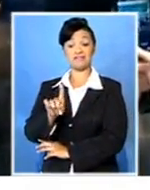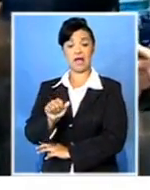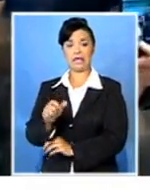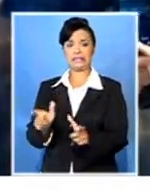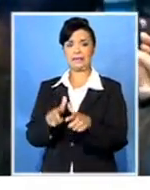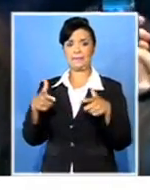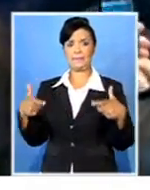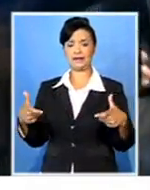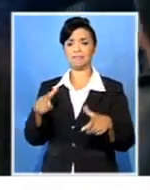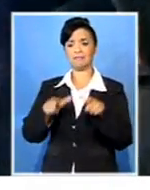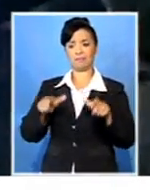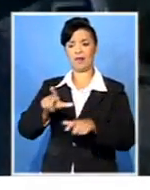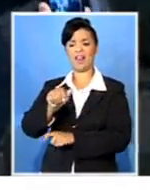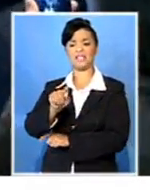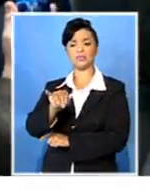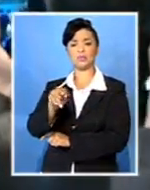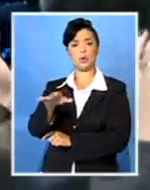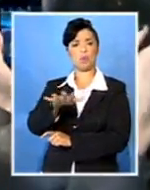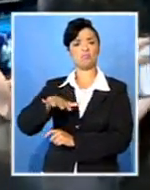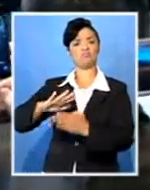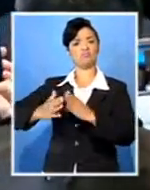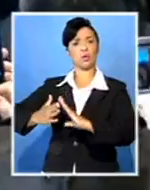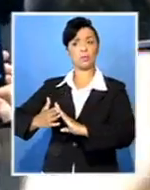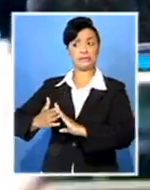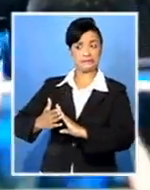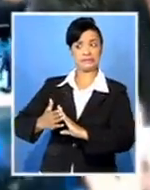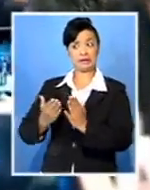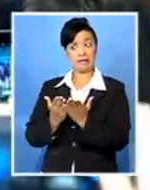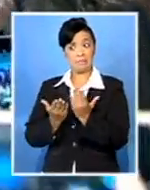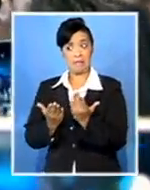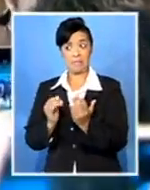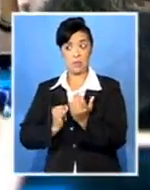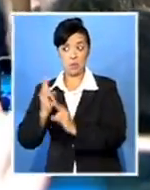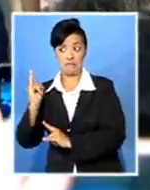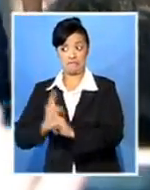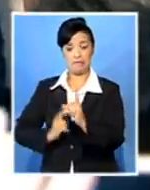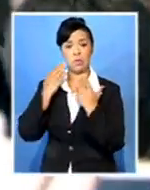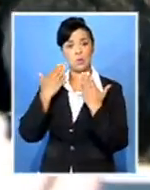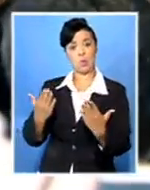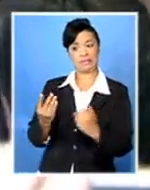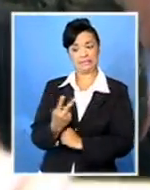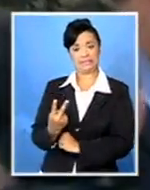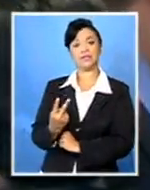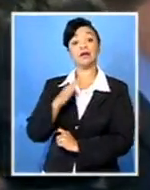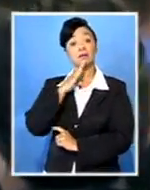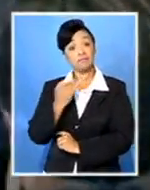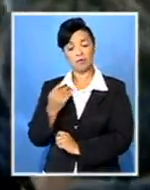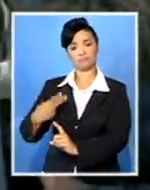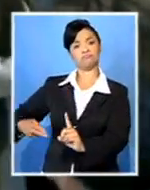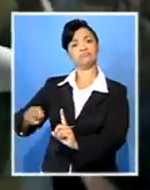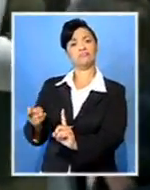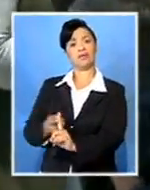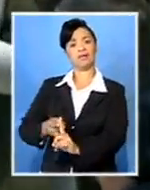its large Latino population, is considered a must-win for both candidates. Meanwhile, Democratic presidential